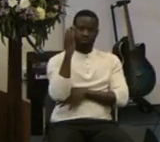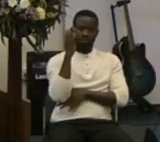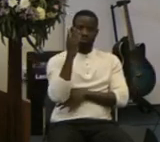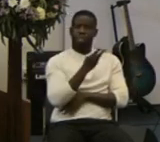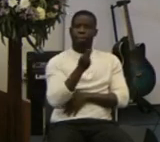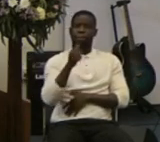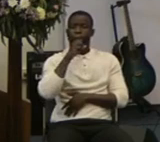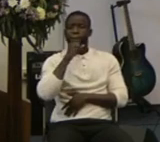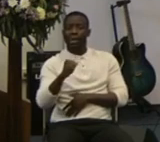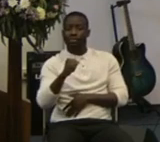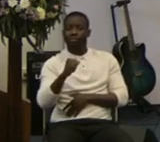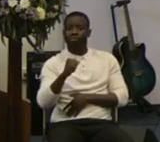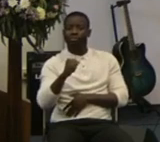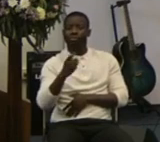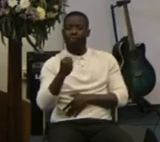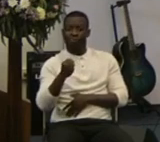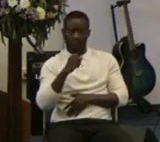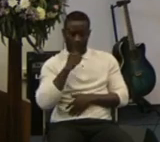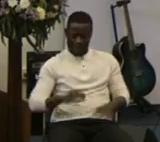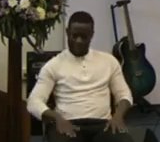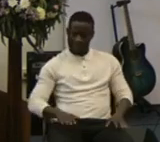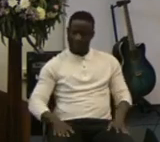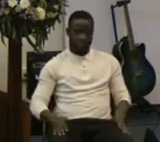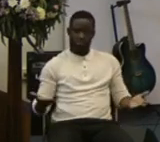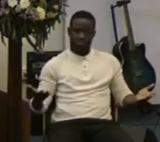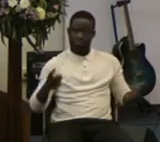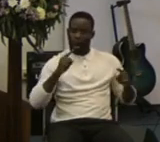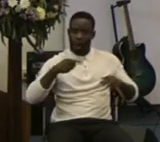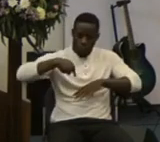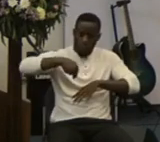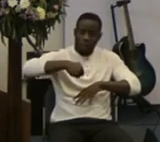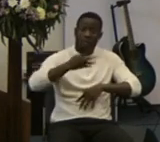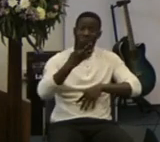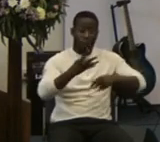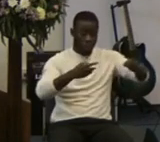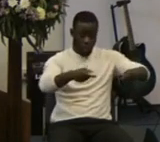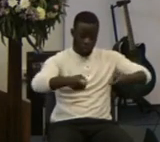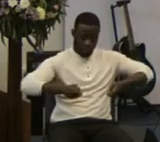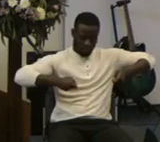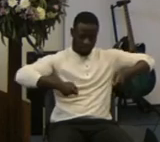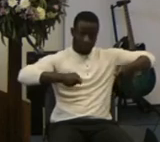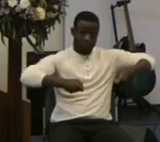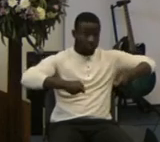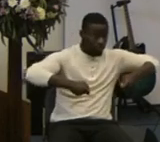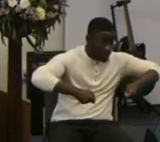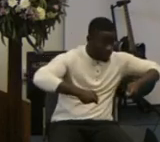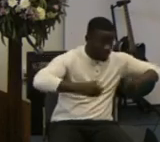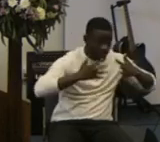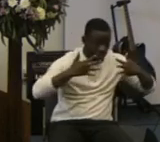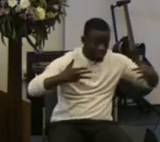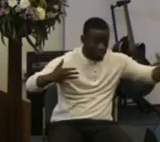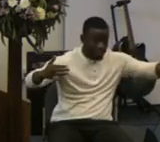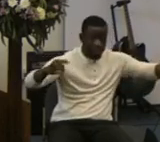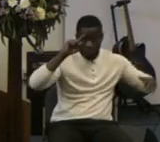Some men came bringing to him a paralyzed man, carried by four of them. Since they could not get him to Jesus because of the